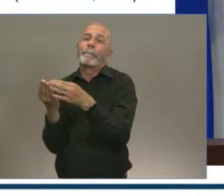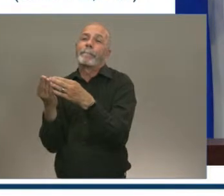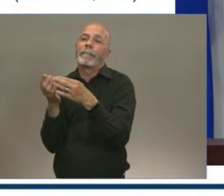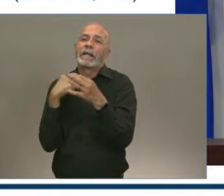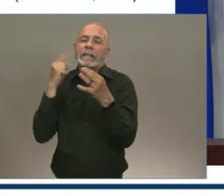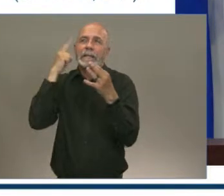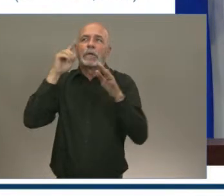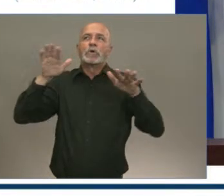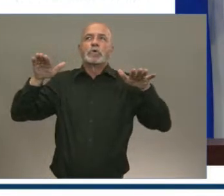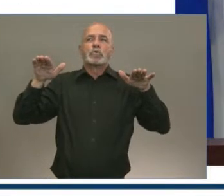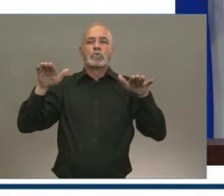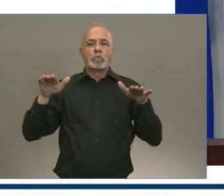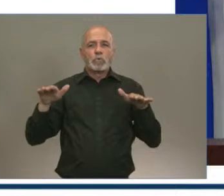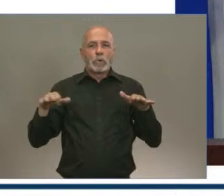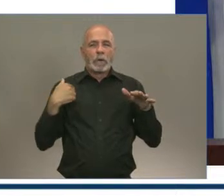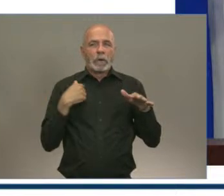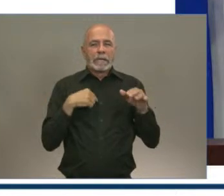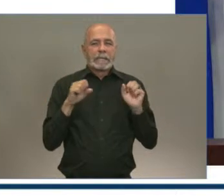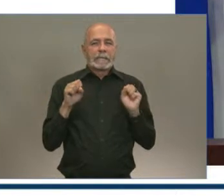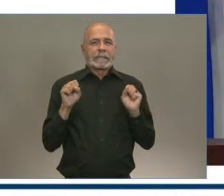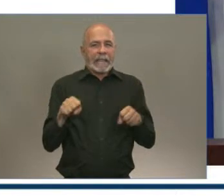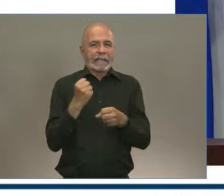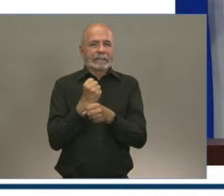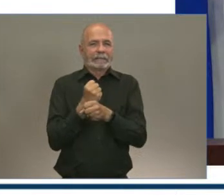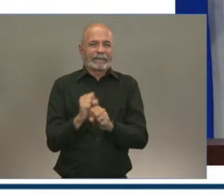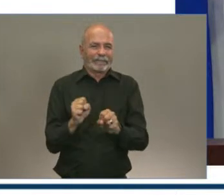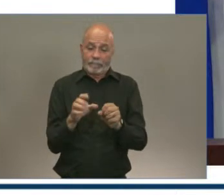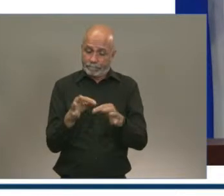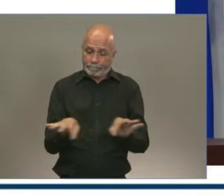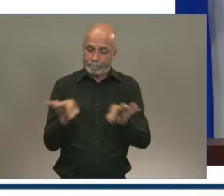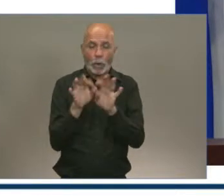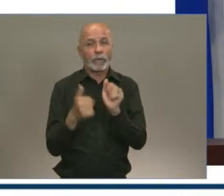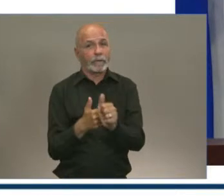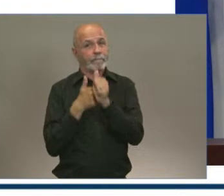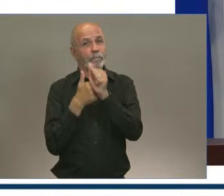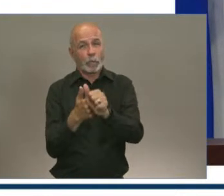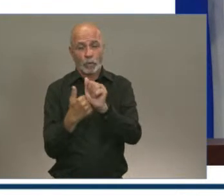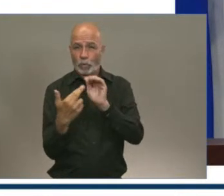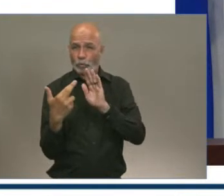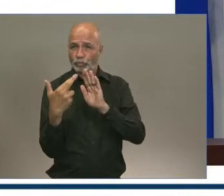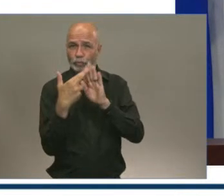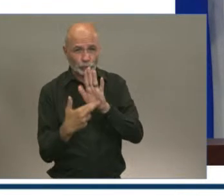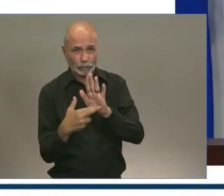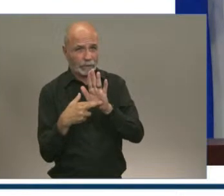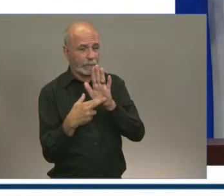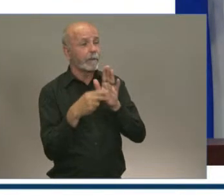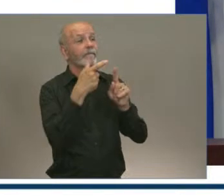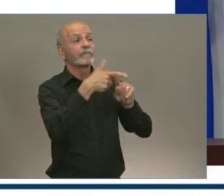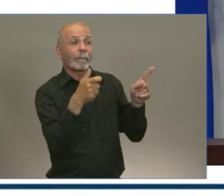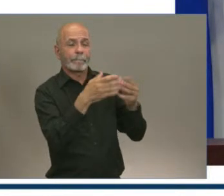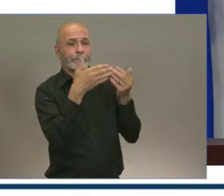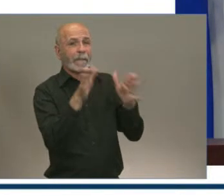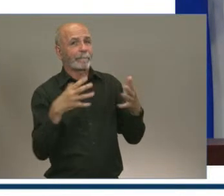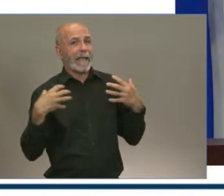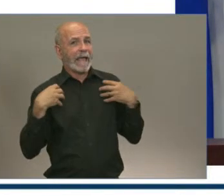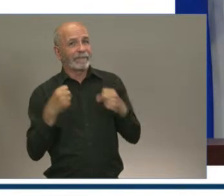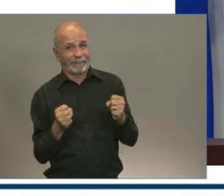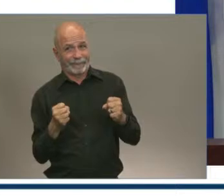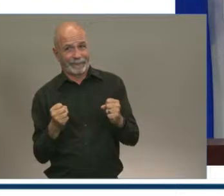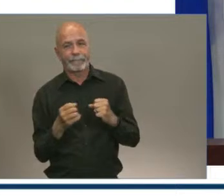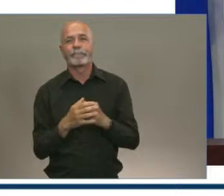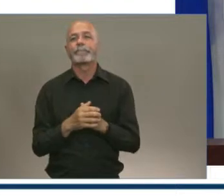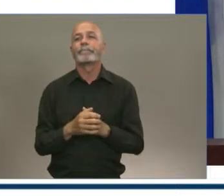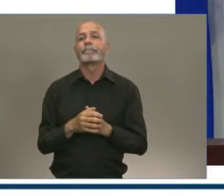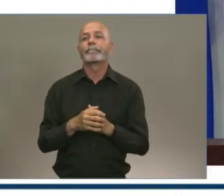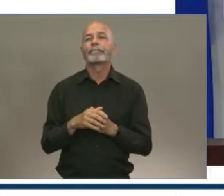that we can continue to follow the right restrictions based on public health advice. I have been in discussions with my Atlantic counterparts